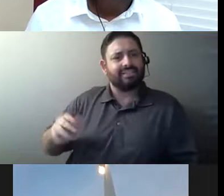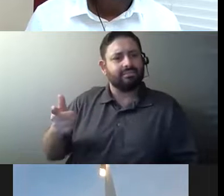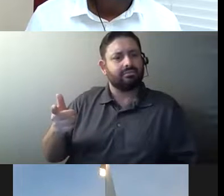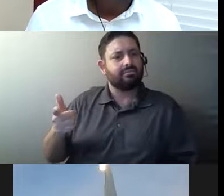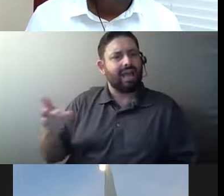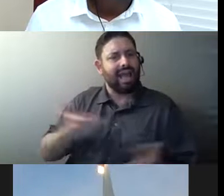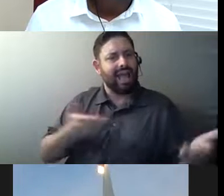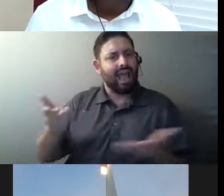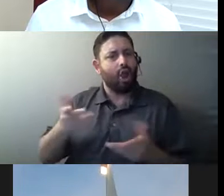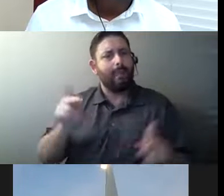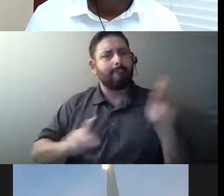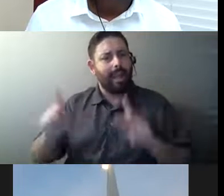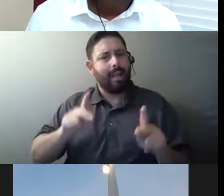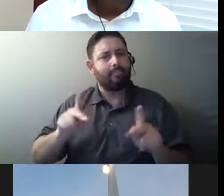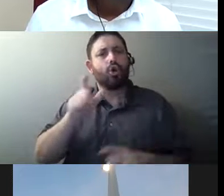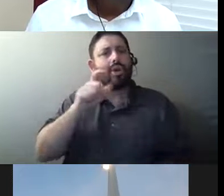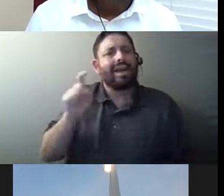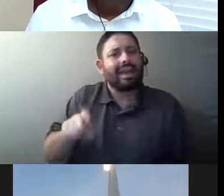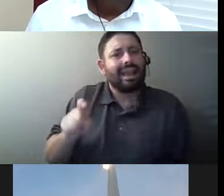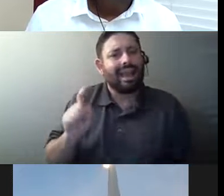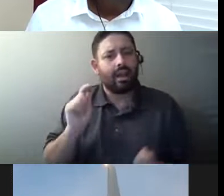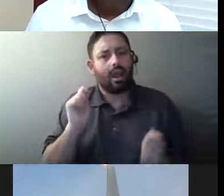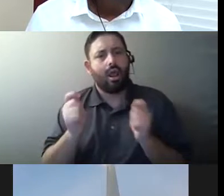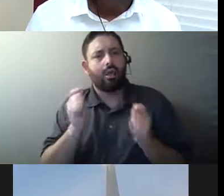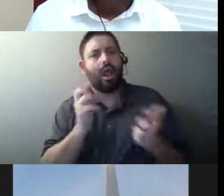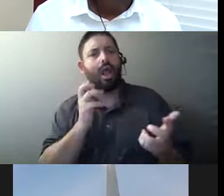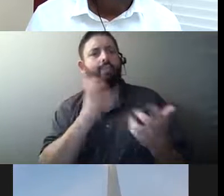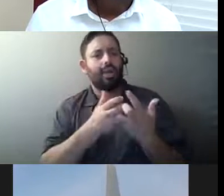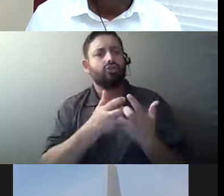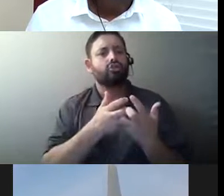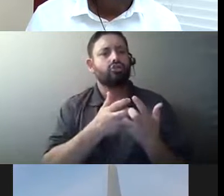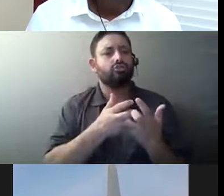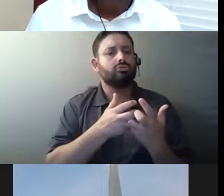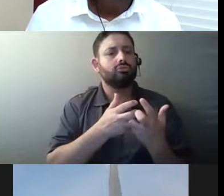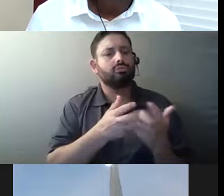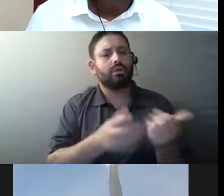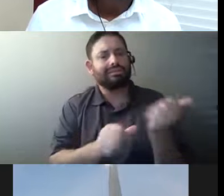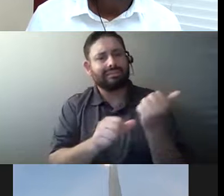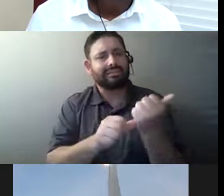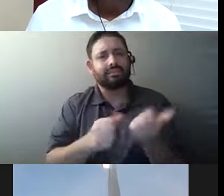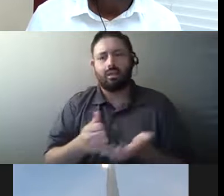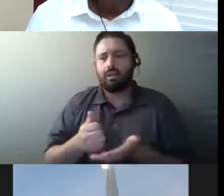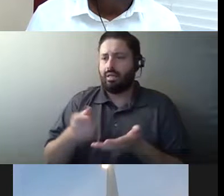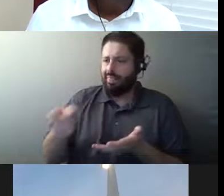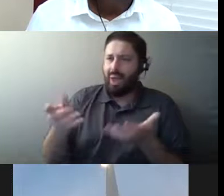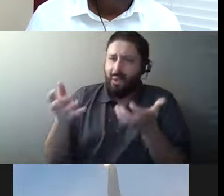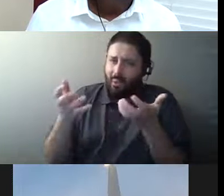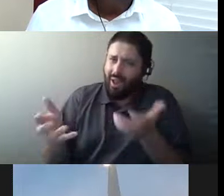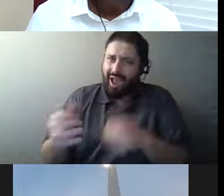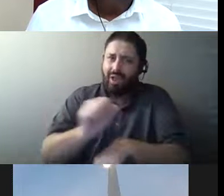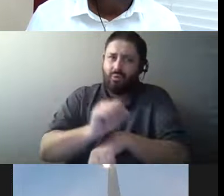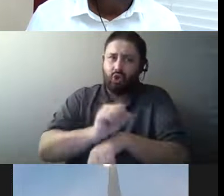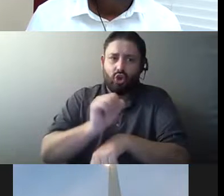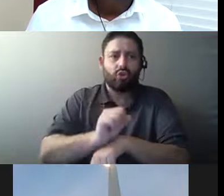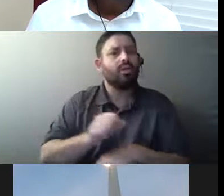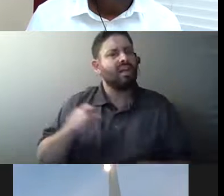hiring people that need accommodations to assist them in helping. They want to work and they